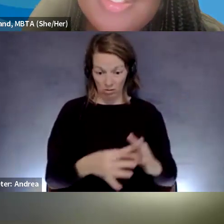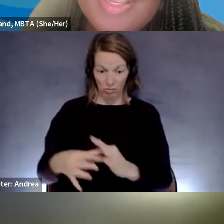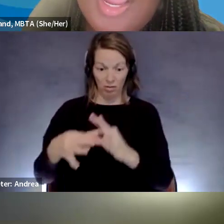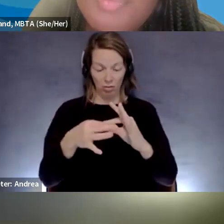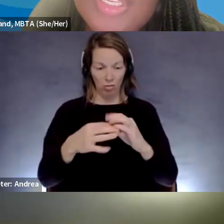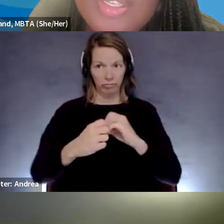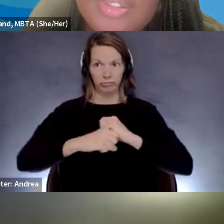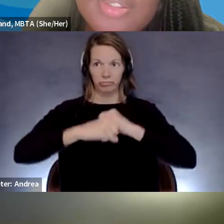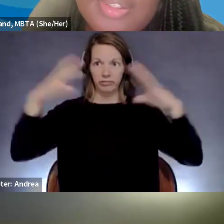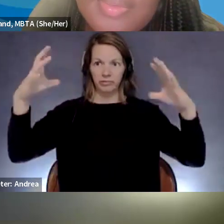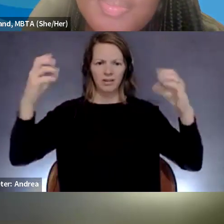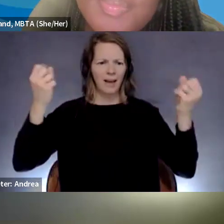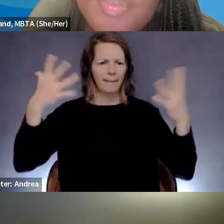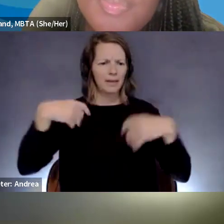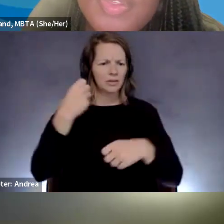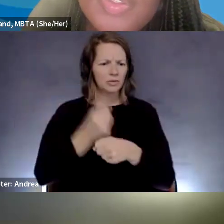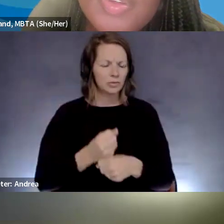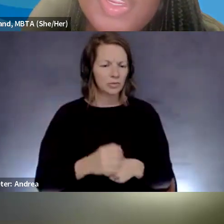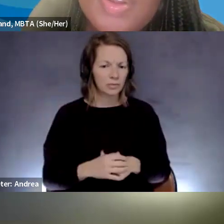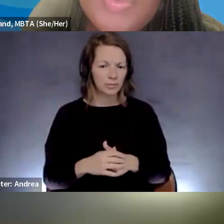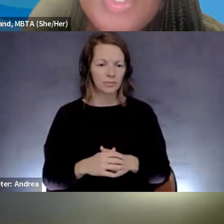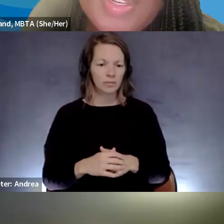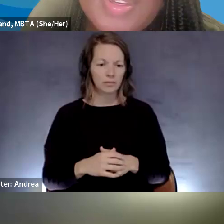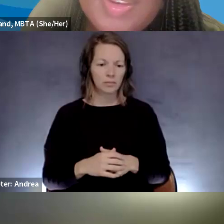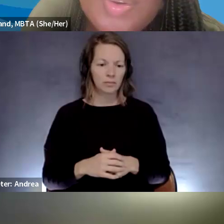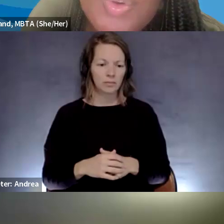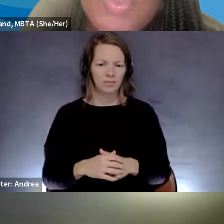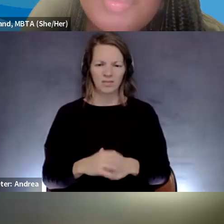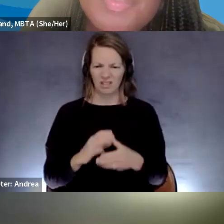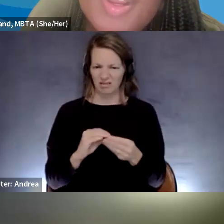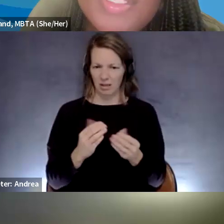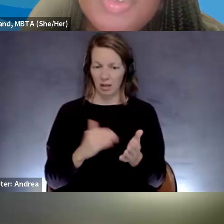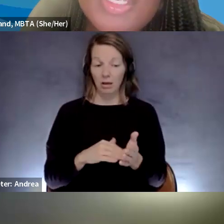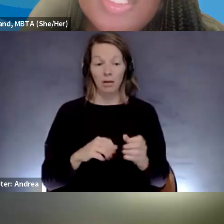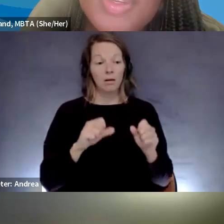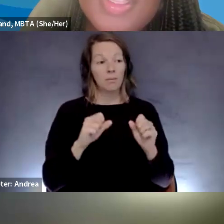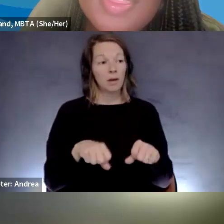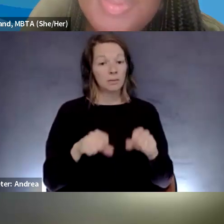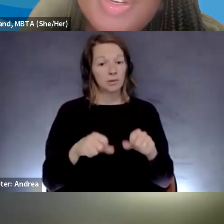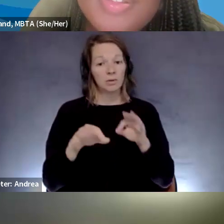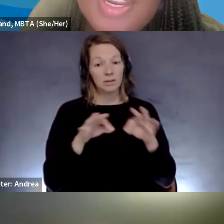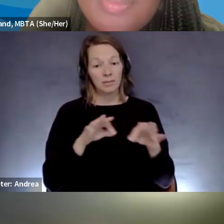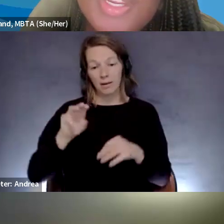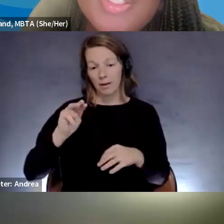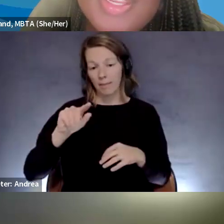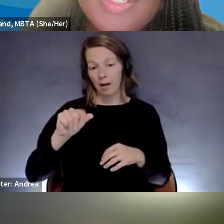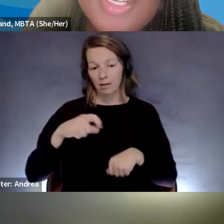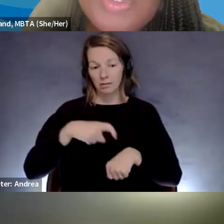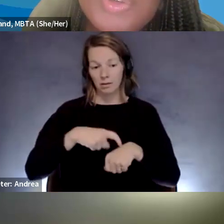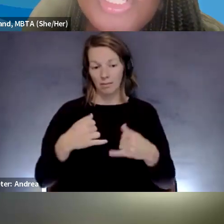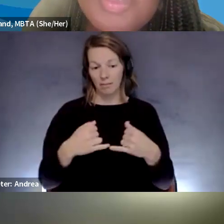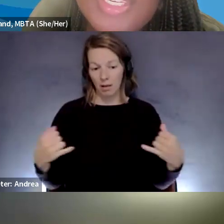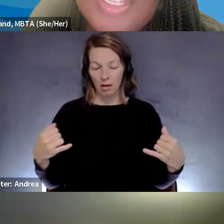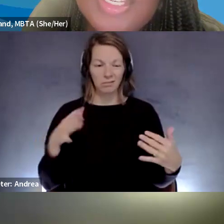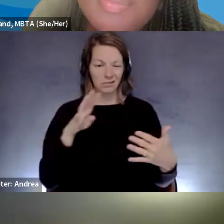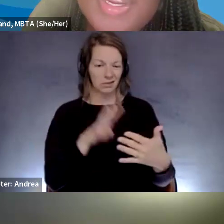That is, how many years? So again, I'll say it again. Would it be possible to explain the meta timeline /